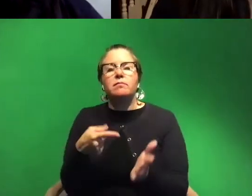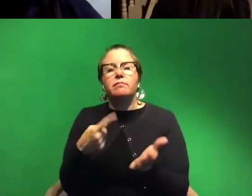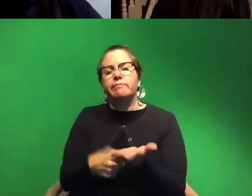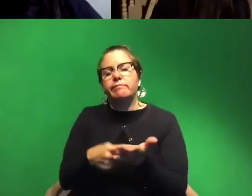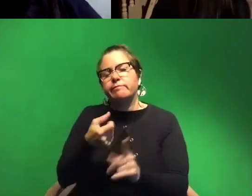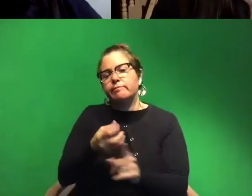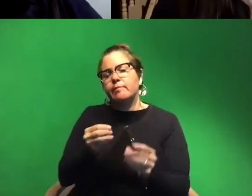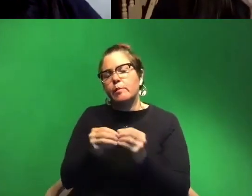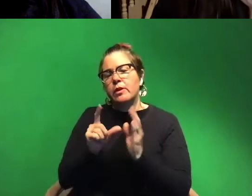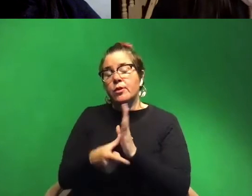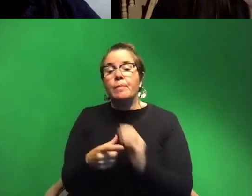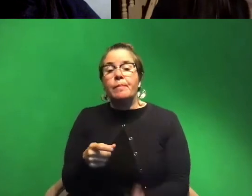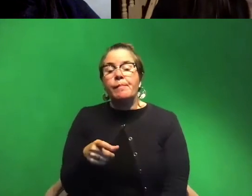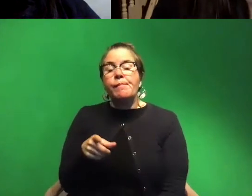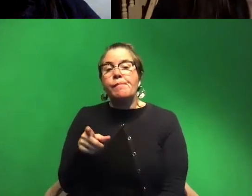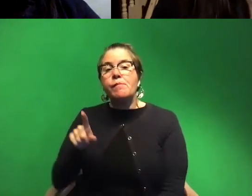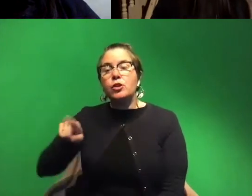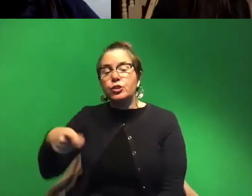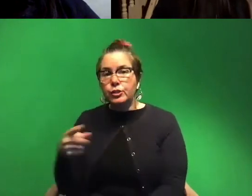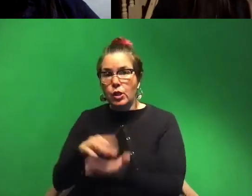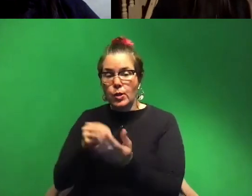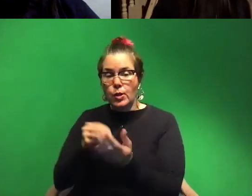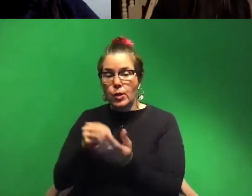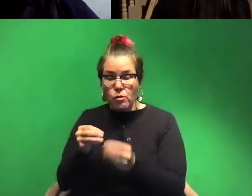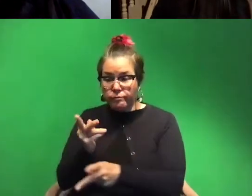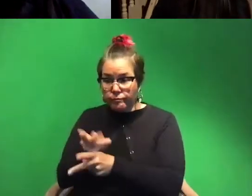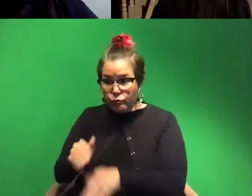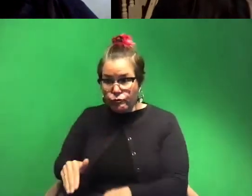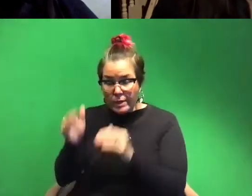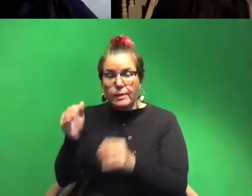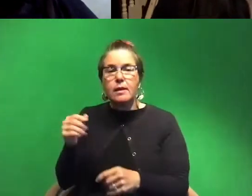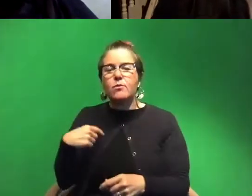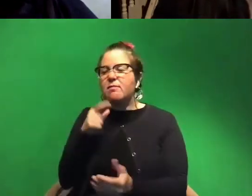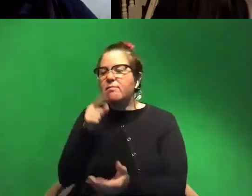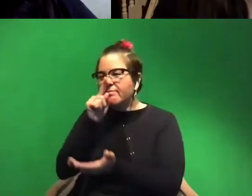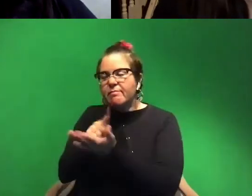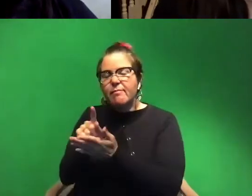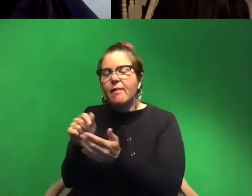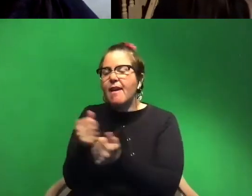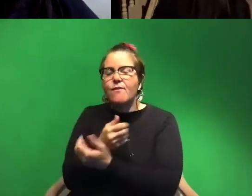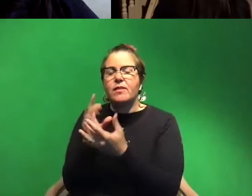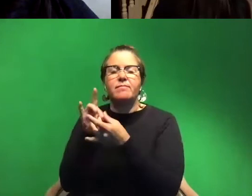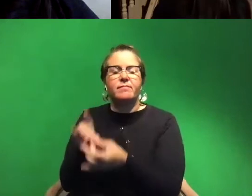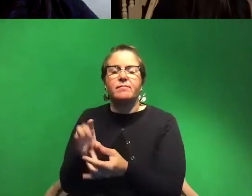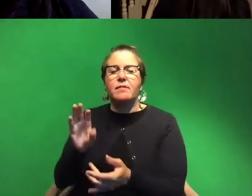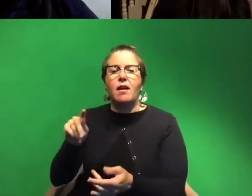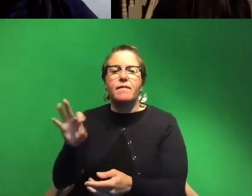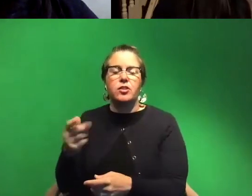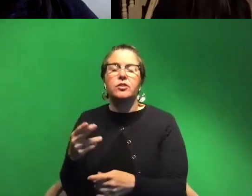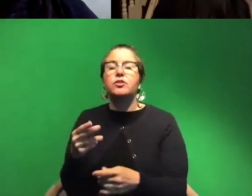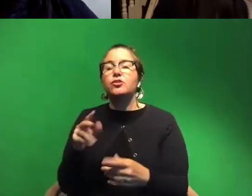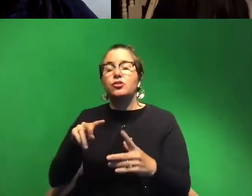But just learning more and raising them, we've fallen in love with everything about cuttlefish. And now this went from a gene